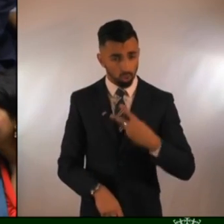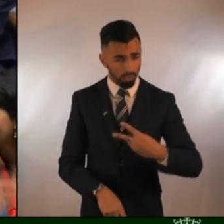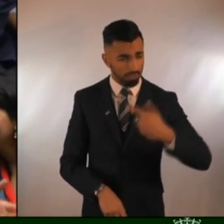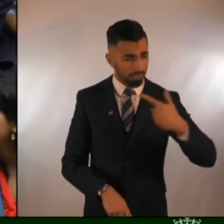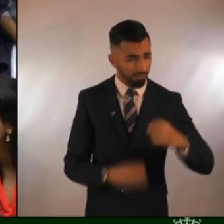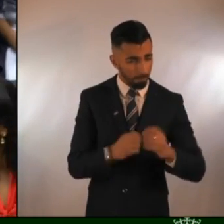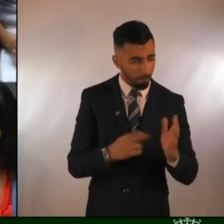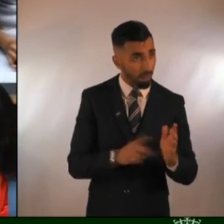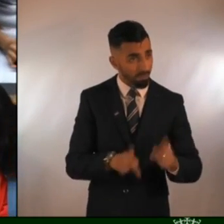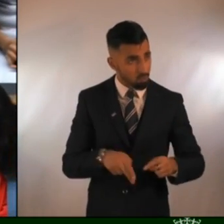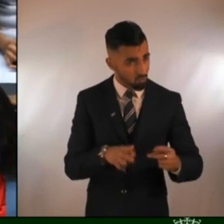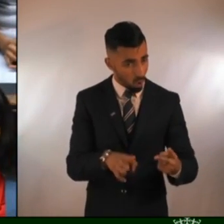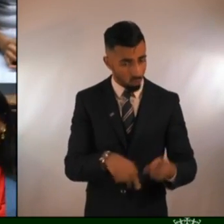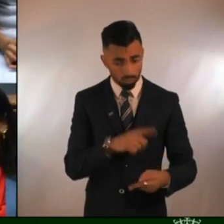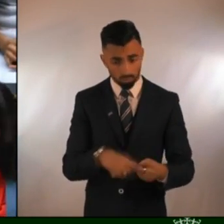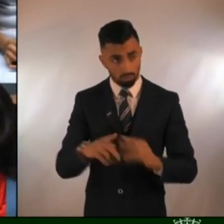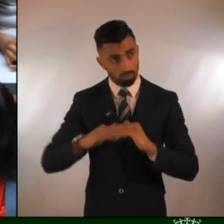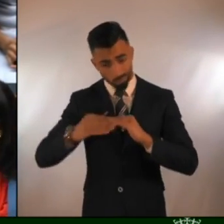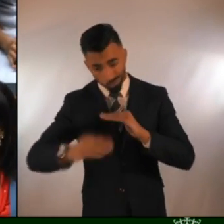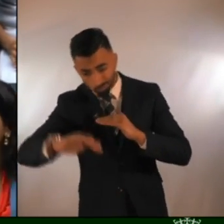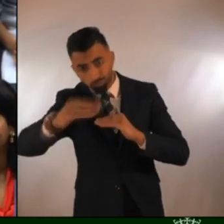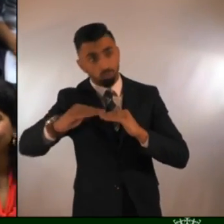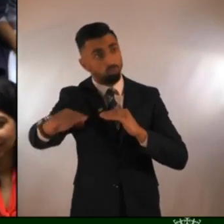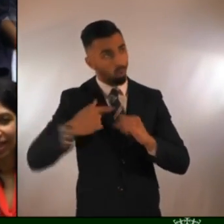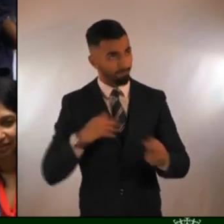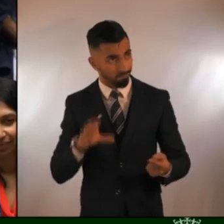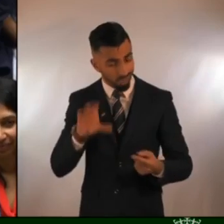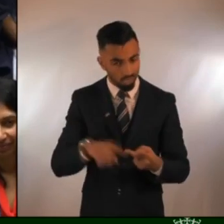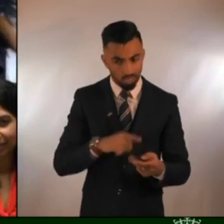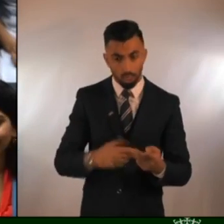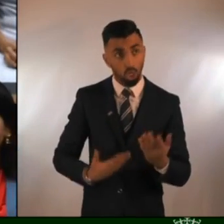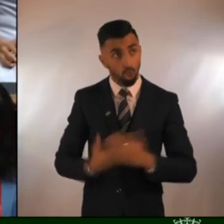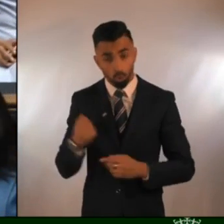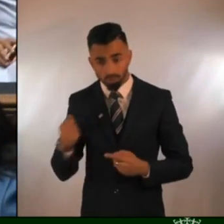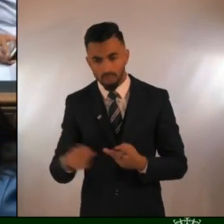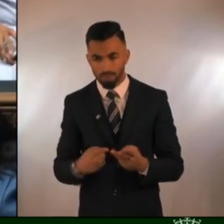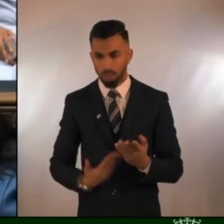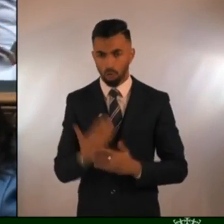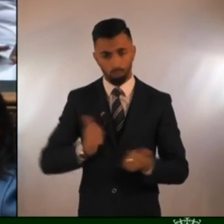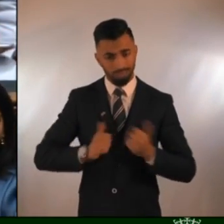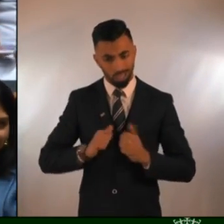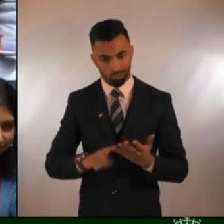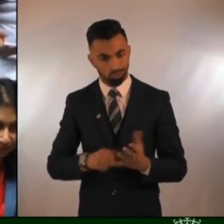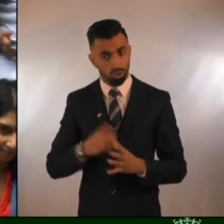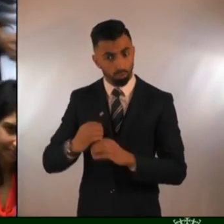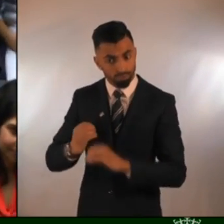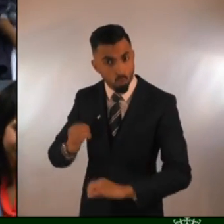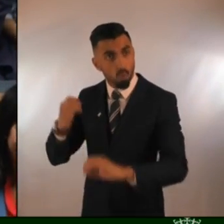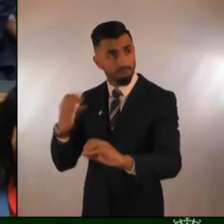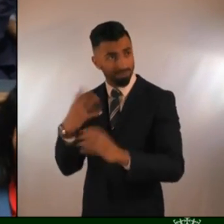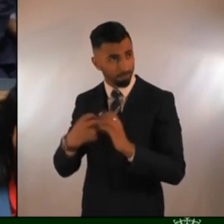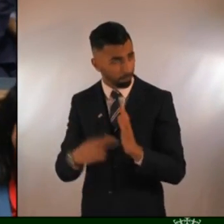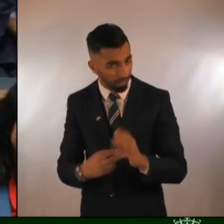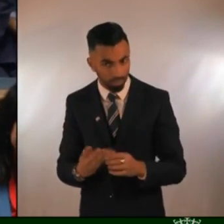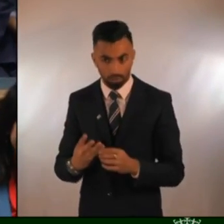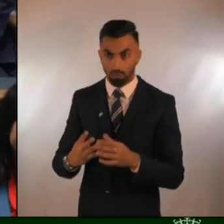Parliament, funding to fill 50 million potholes, new railways, new stations, £5 billion for broadband, a new mayor for West Yorkshire, investment